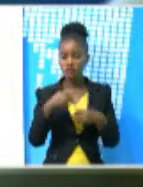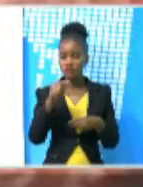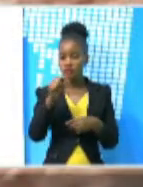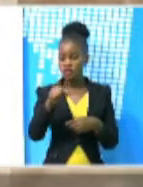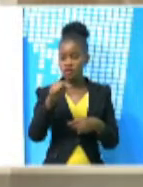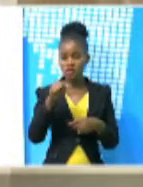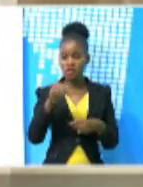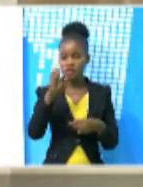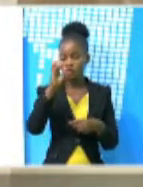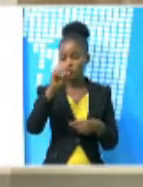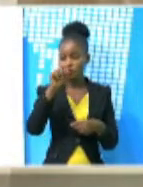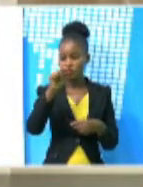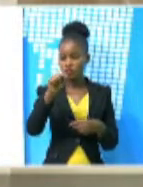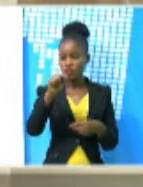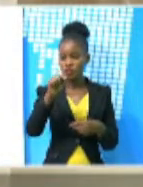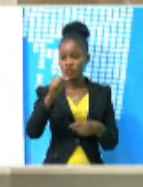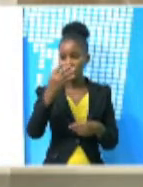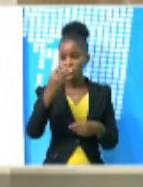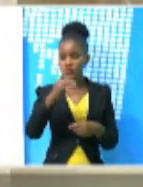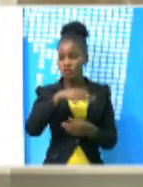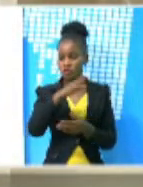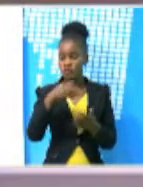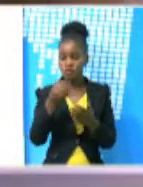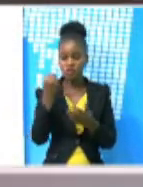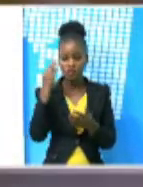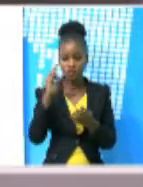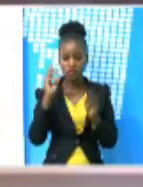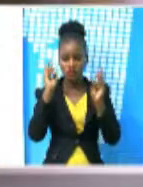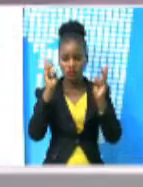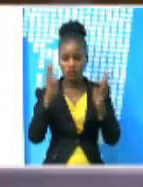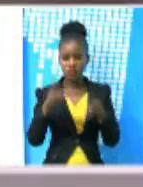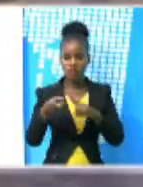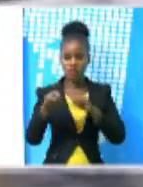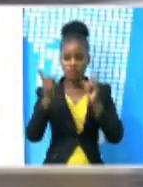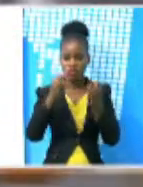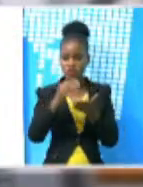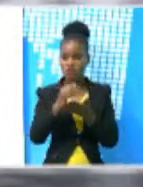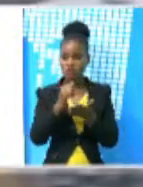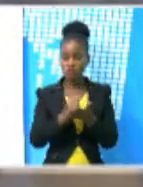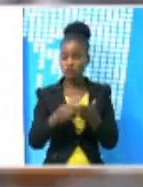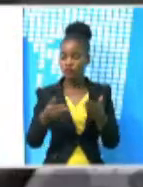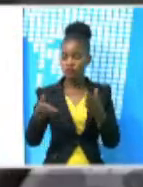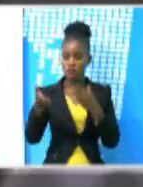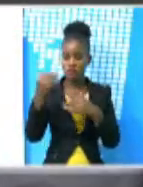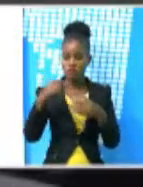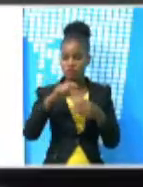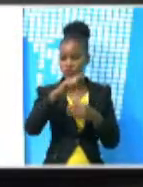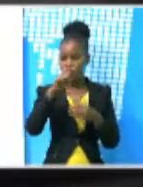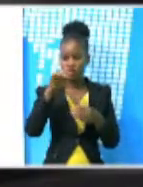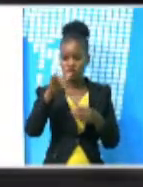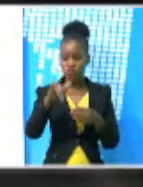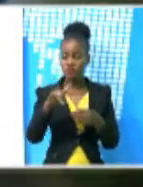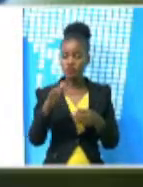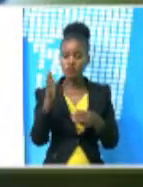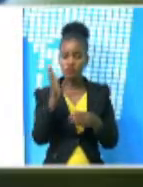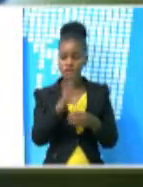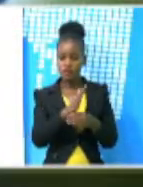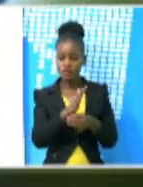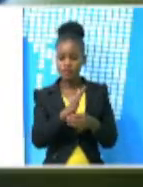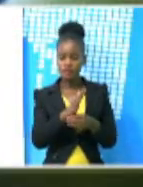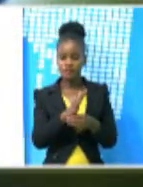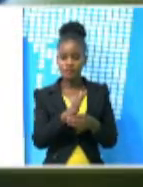a 0.5% rise if he were on committee because the last meeting was unquestionably bad for inflation.